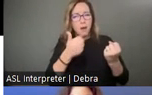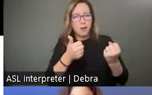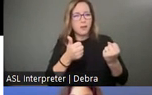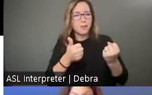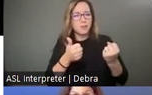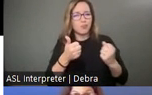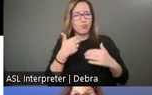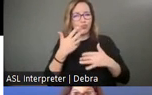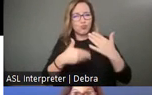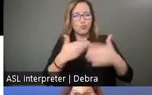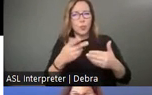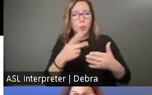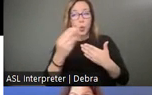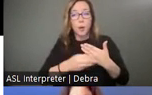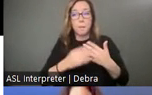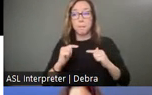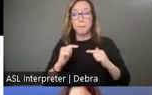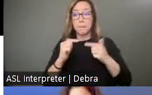throughout this program.